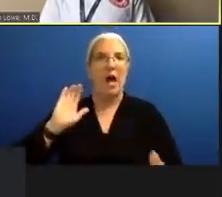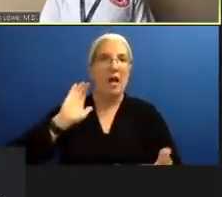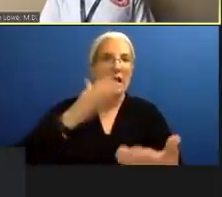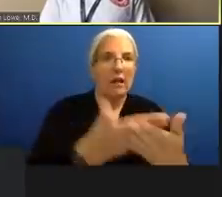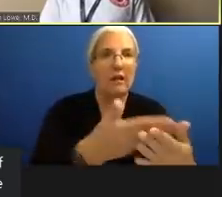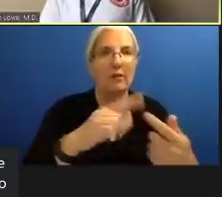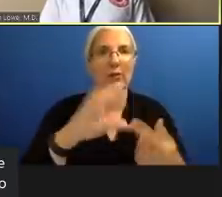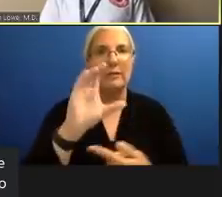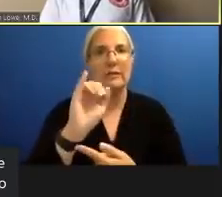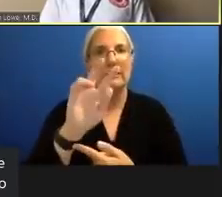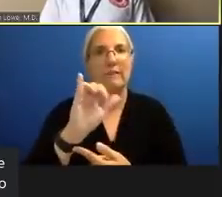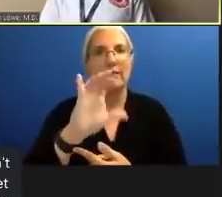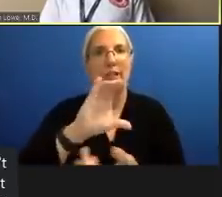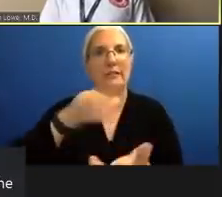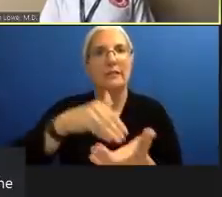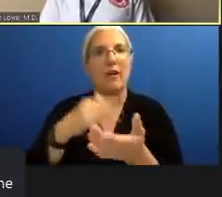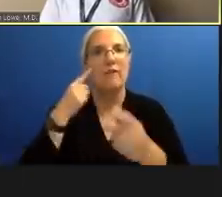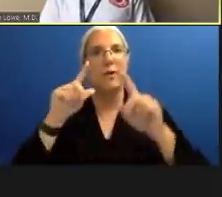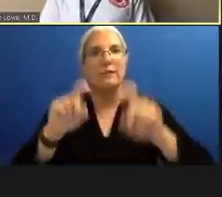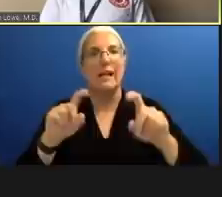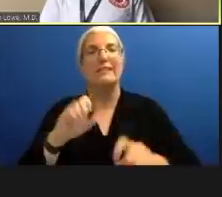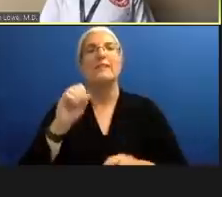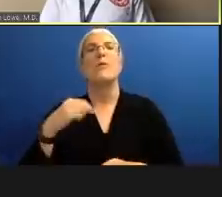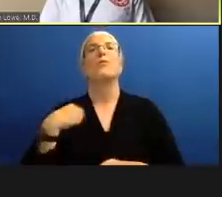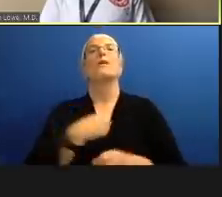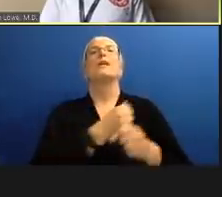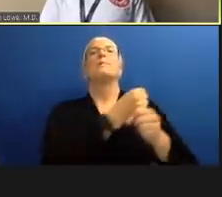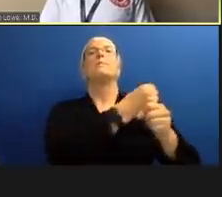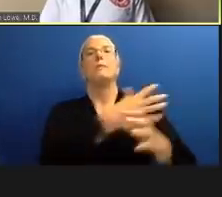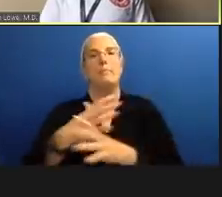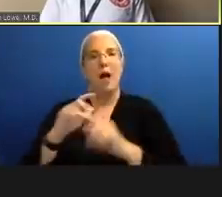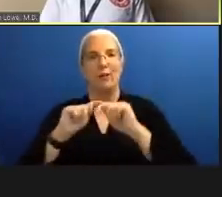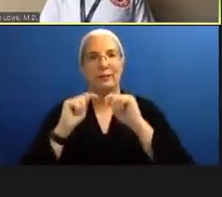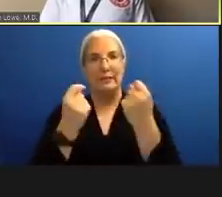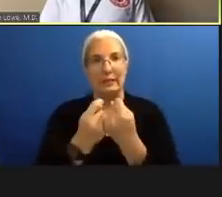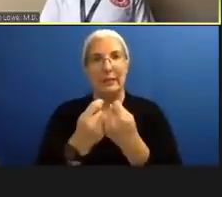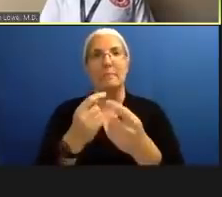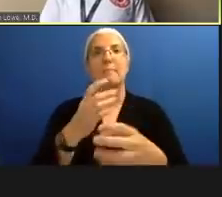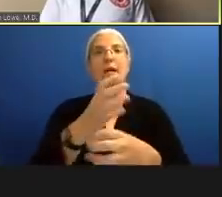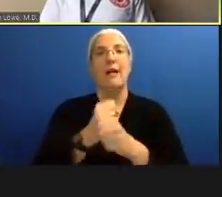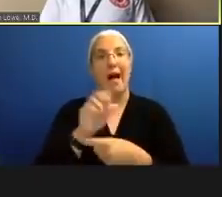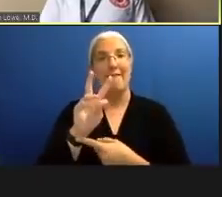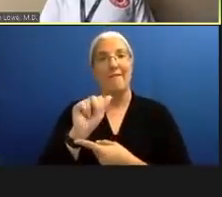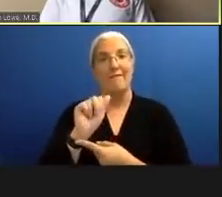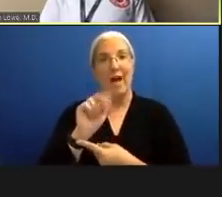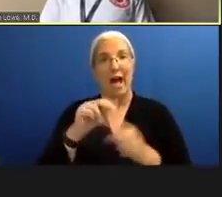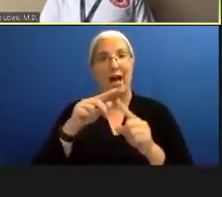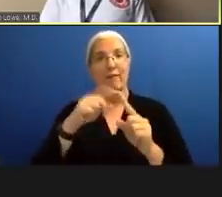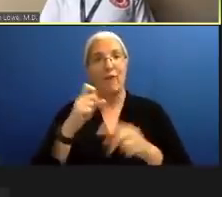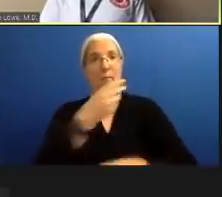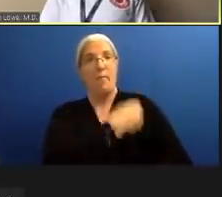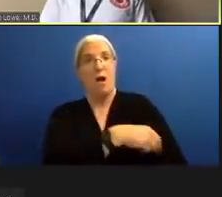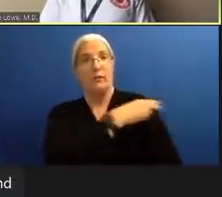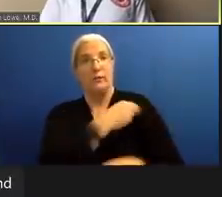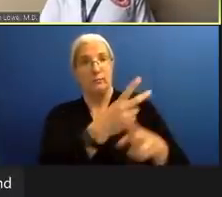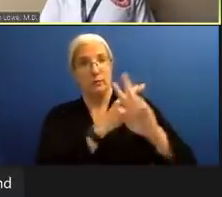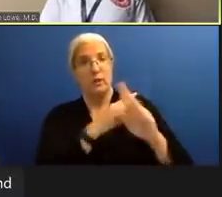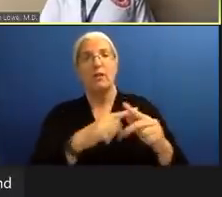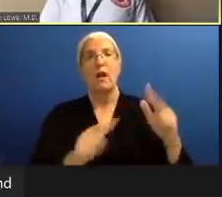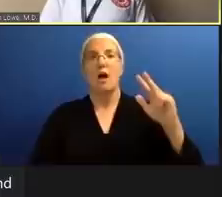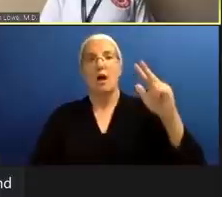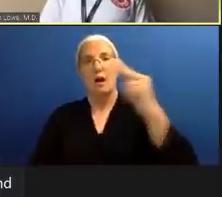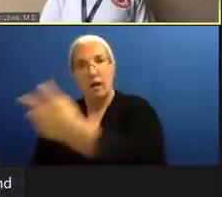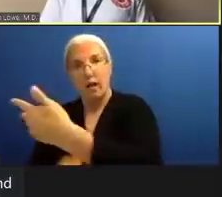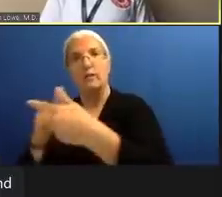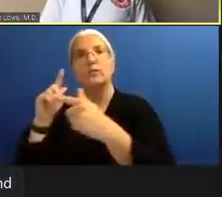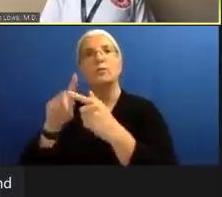I repurposed a van from MarinHealth Hospital, and I drive the van every day, or at least 4 days a week.